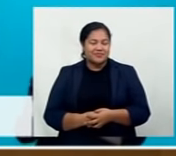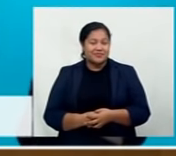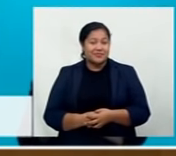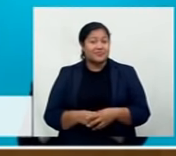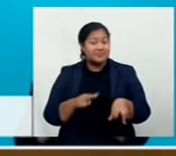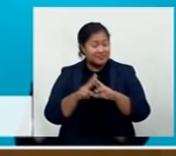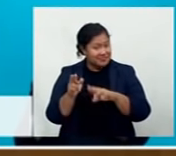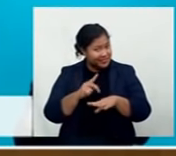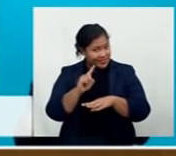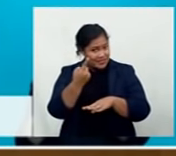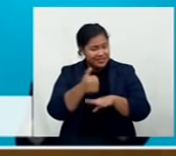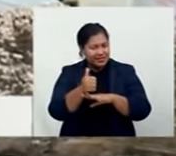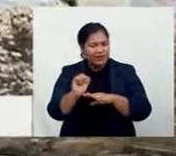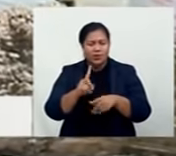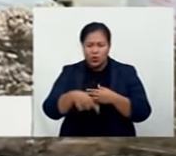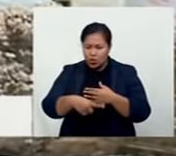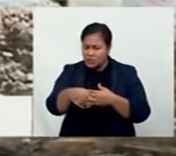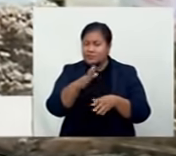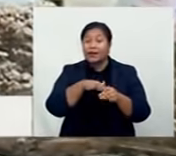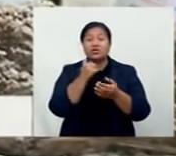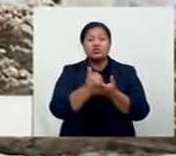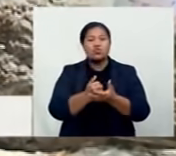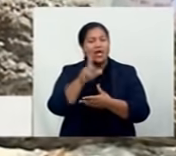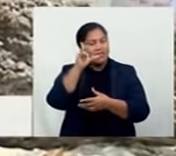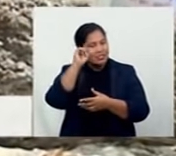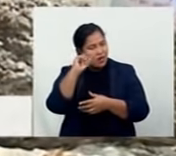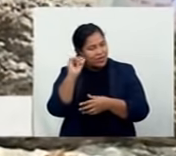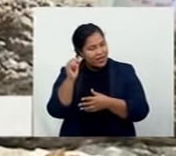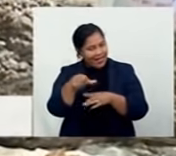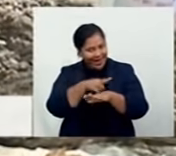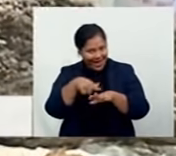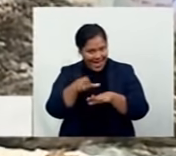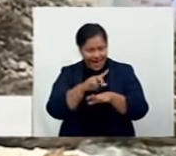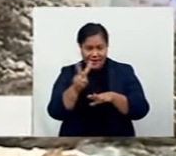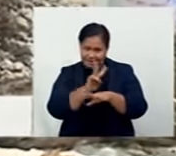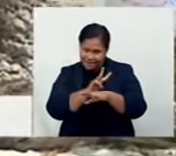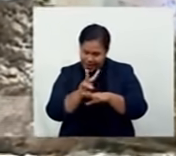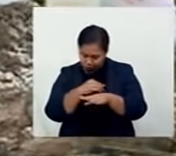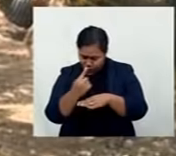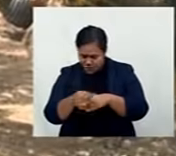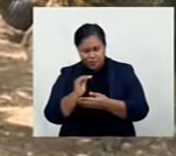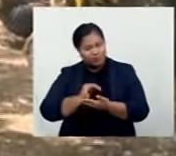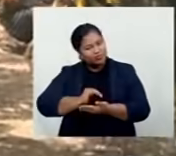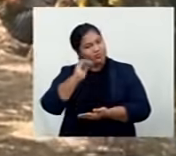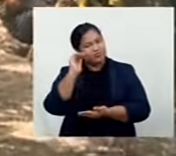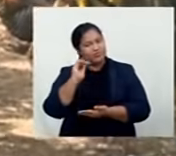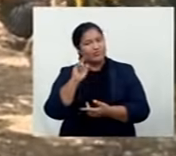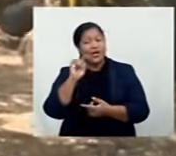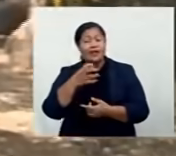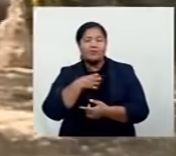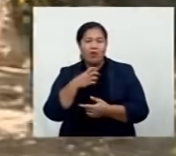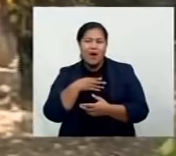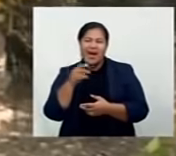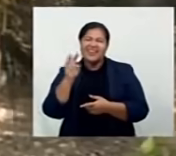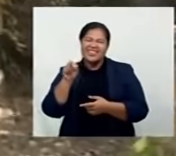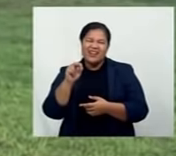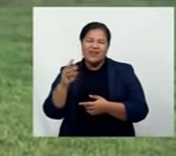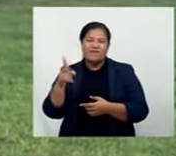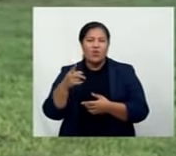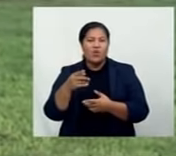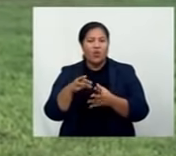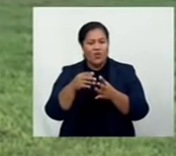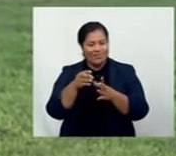government continues to ensure that Itoke land value continue to increase and remains attractive for income